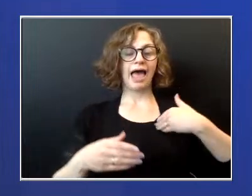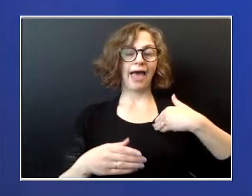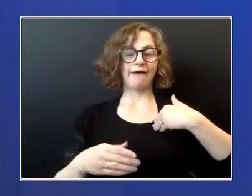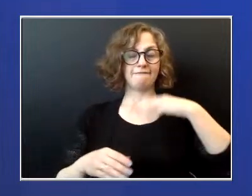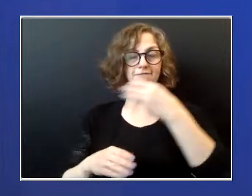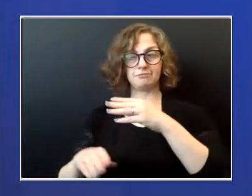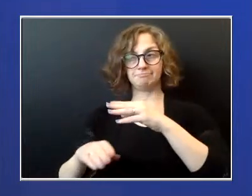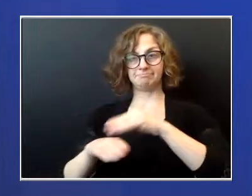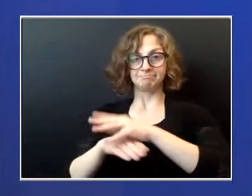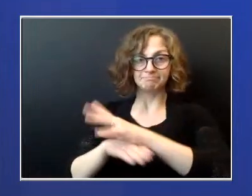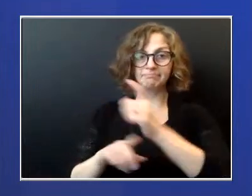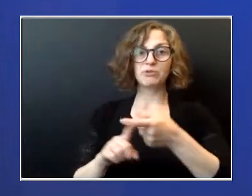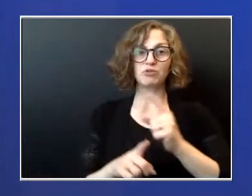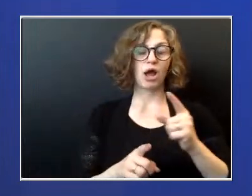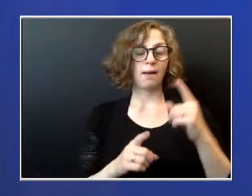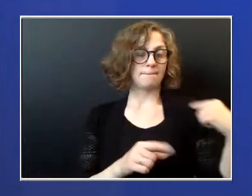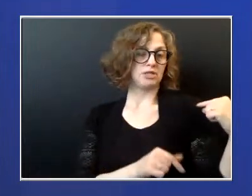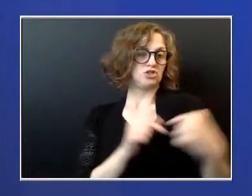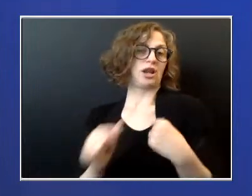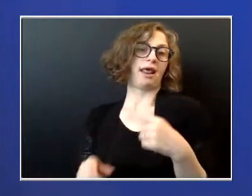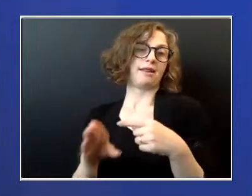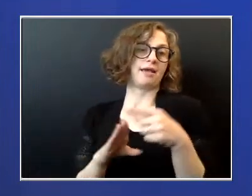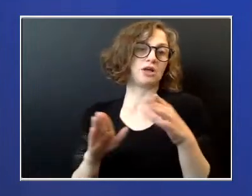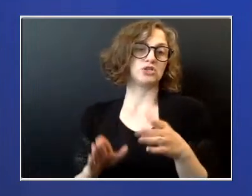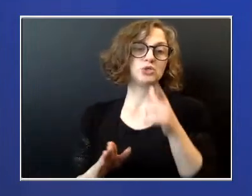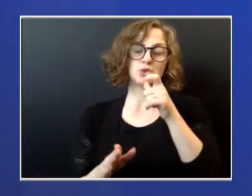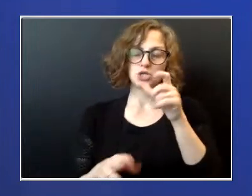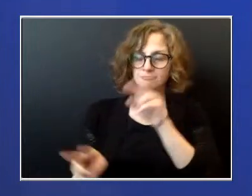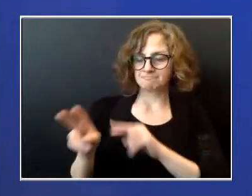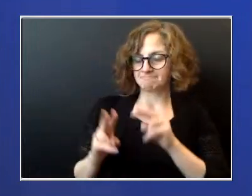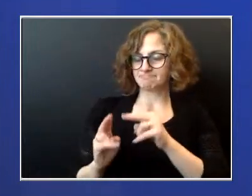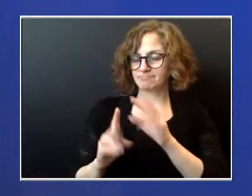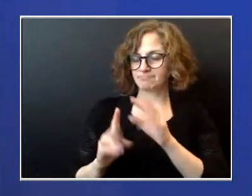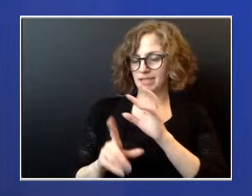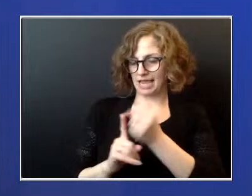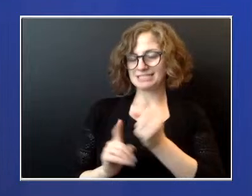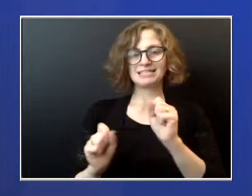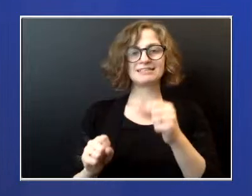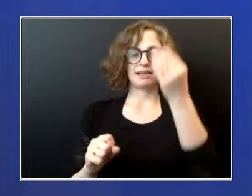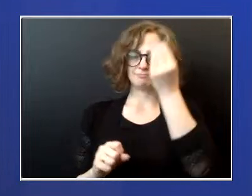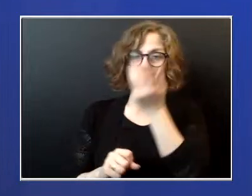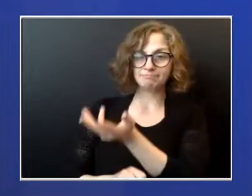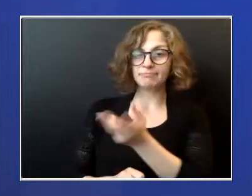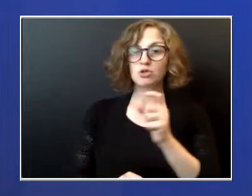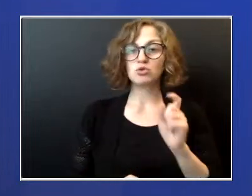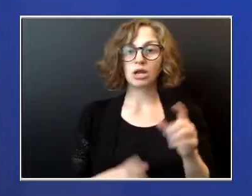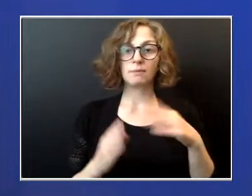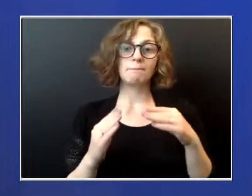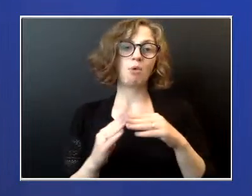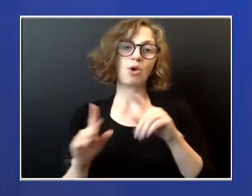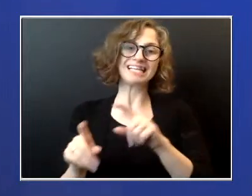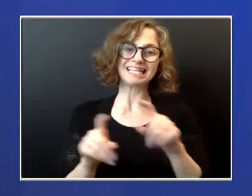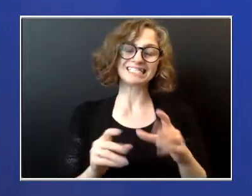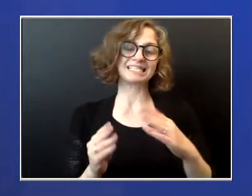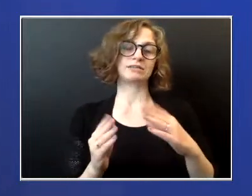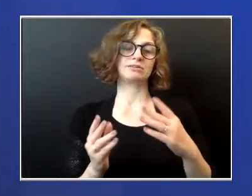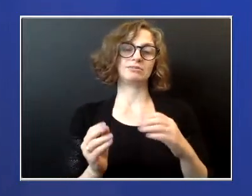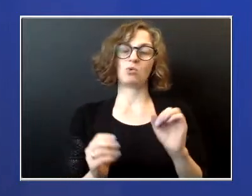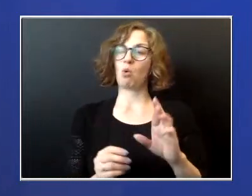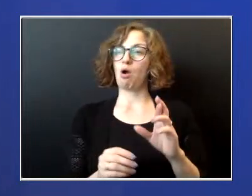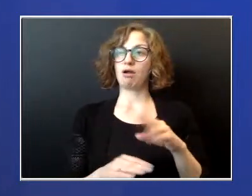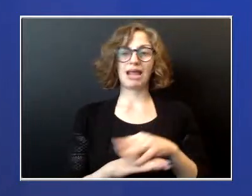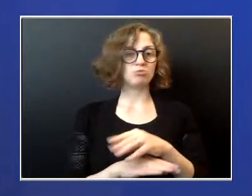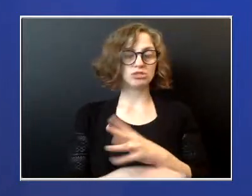the cases and determine this case needs further evaluation or testing or counseling. So that's one component. The